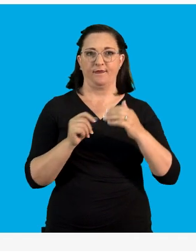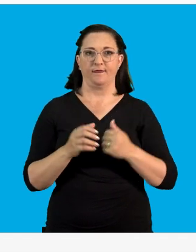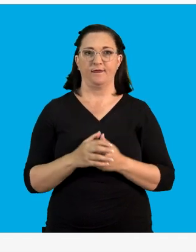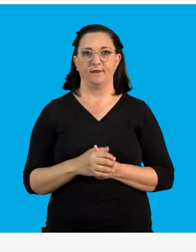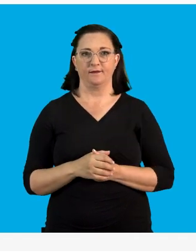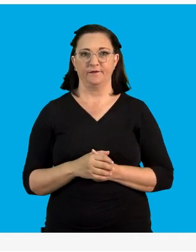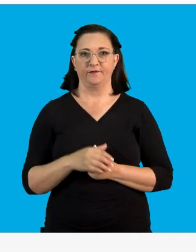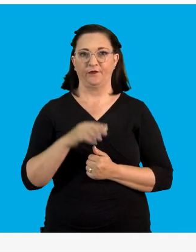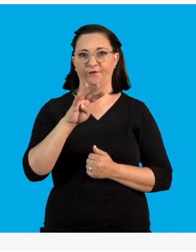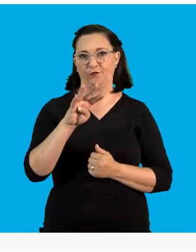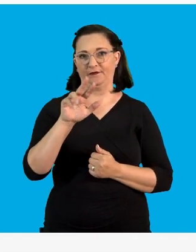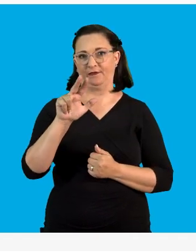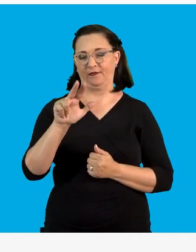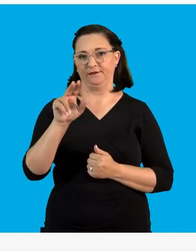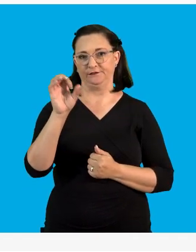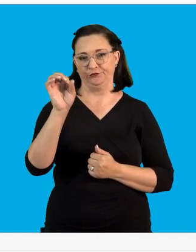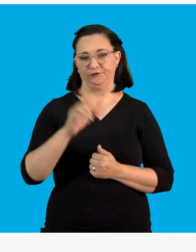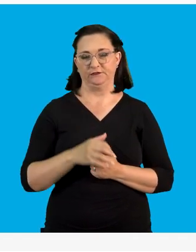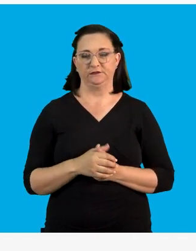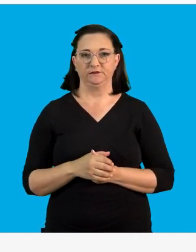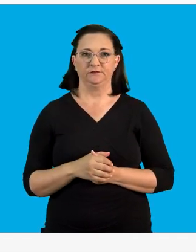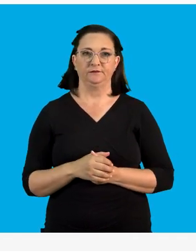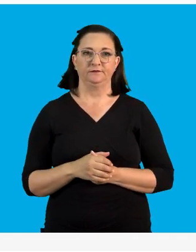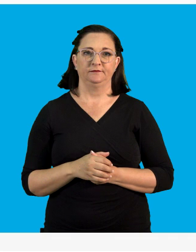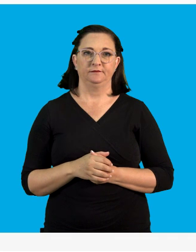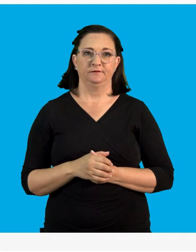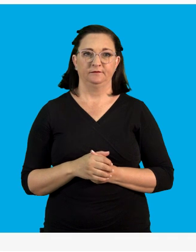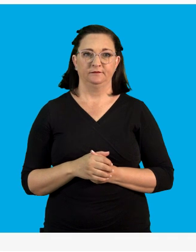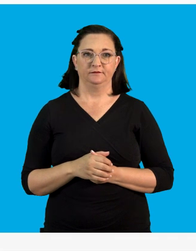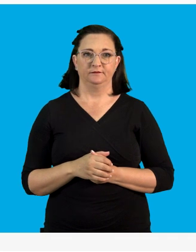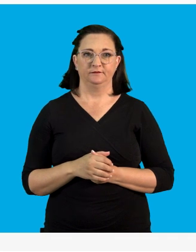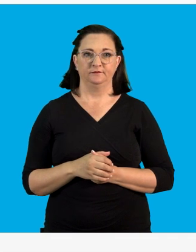is. So I've got 48 degrees